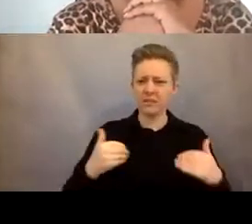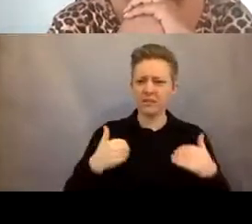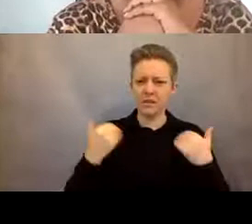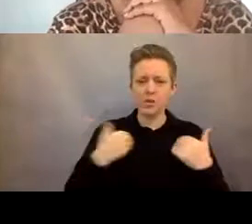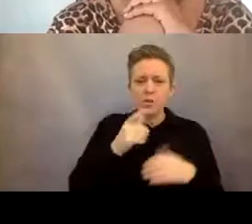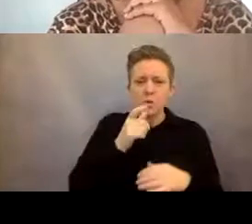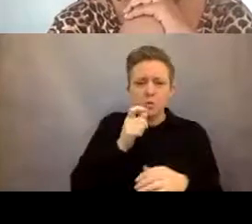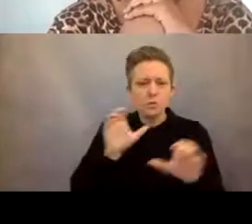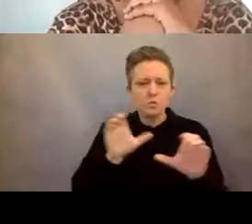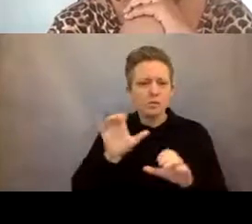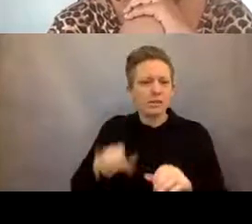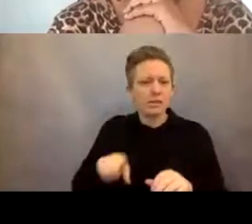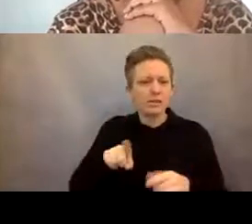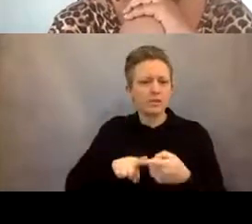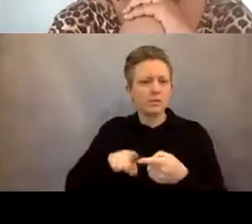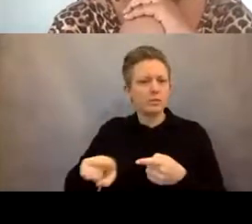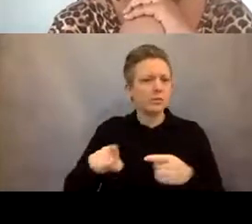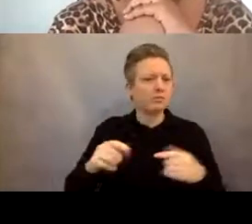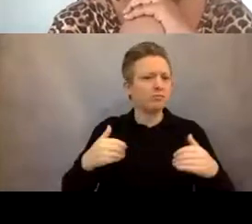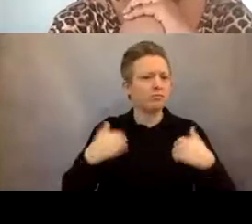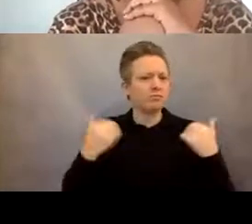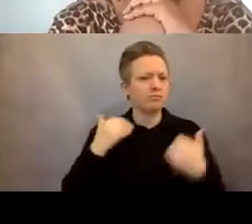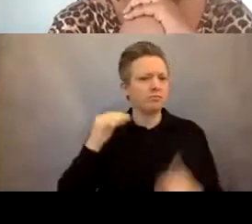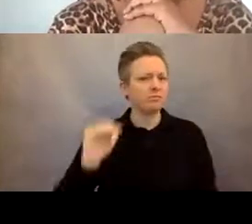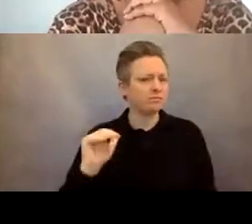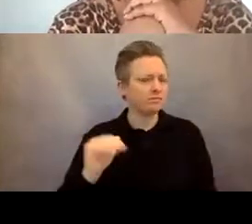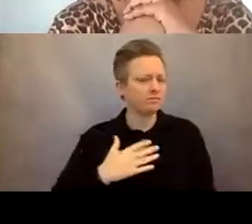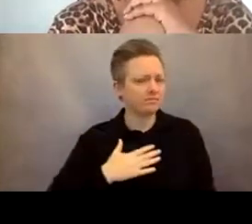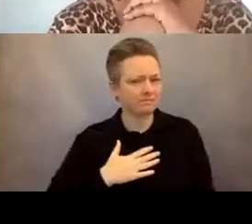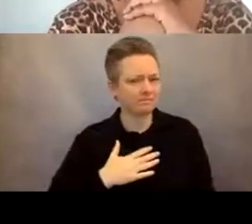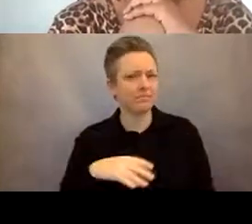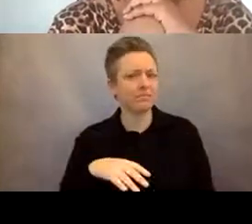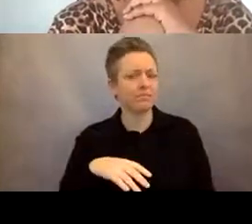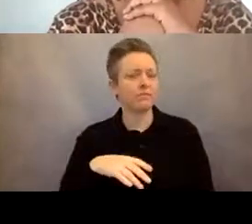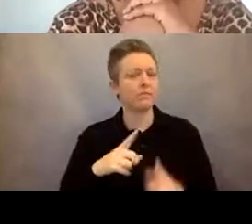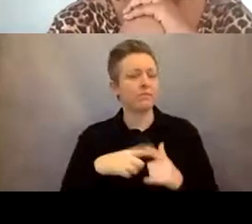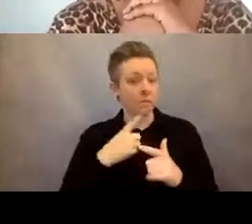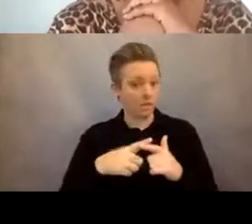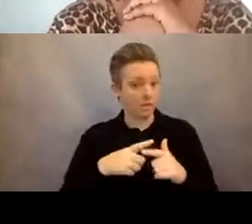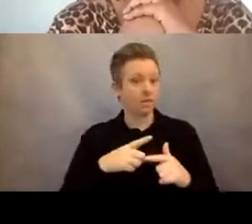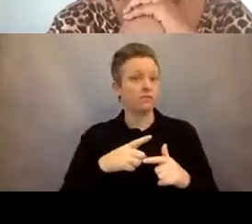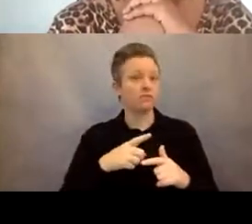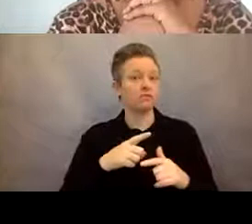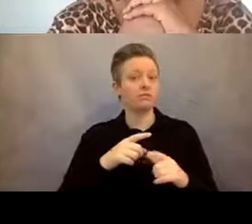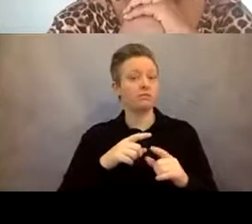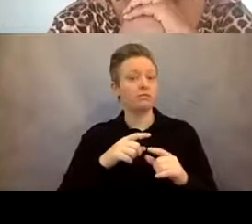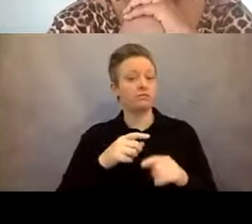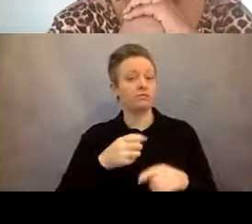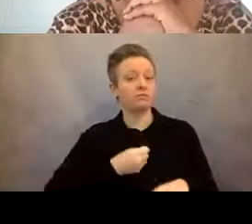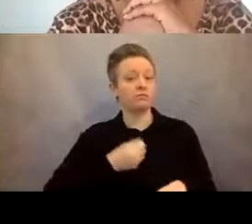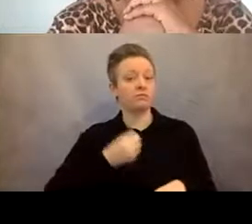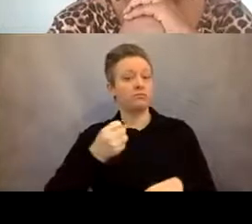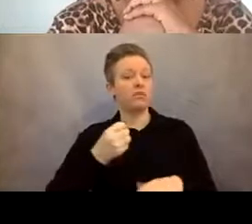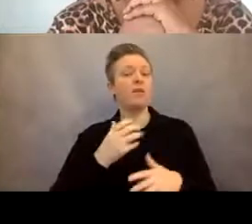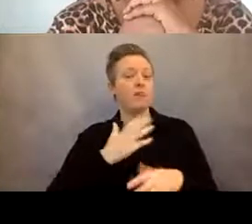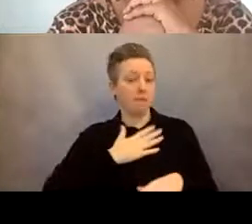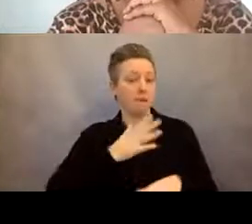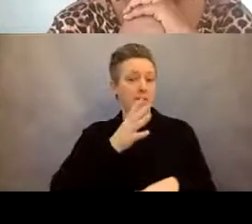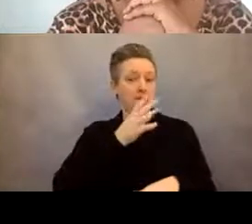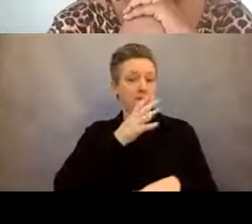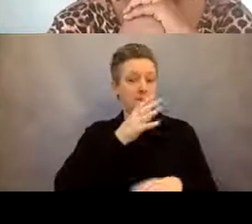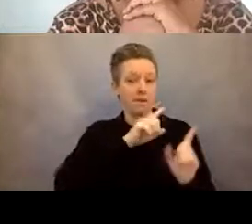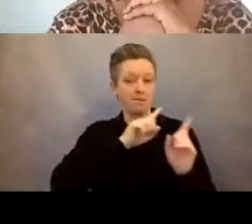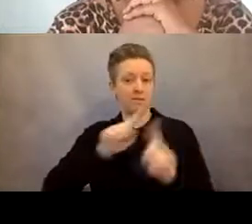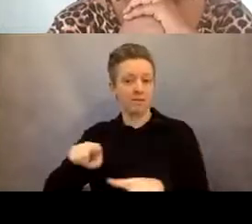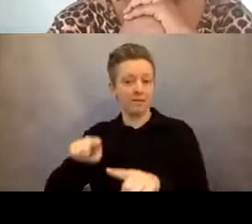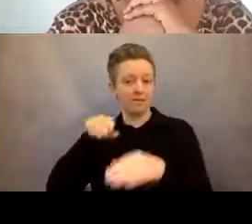Moving into foster care, taken from foster care by my mom, just so she can marry me off to an older